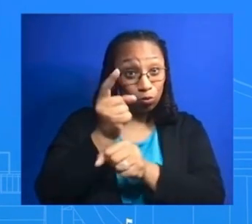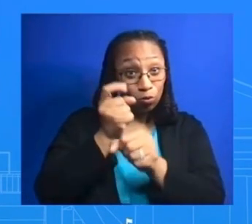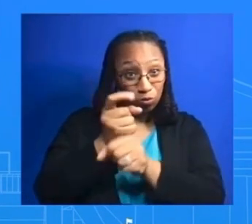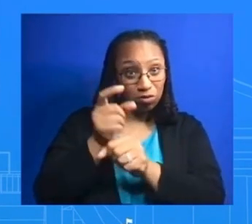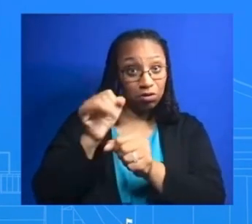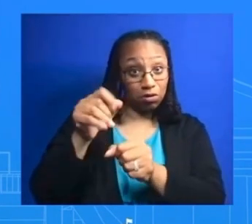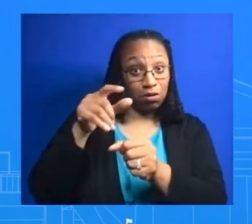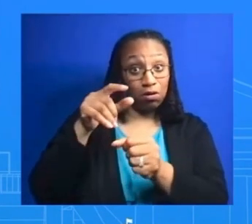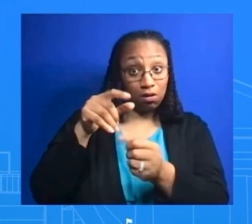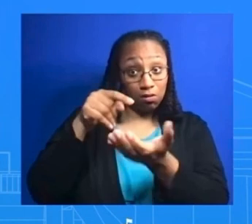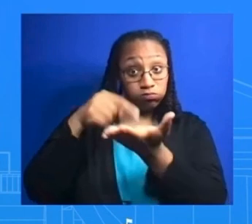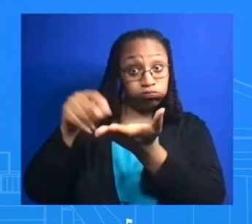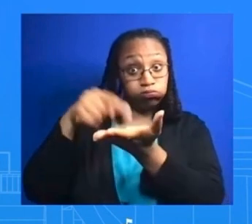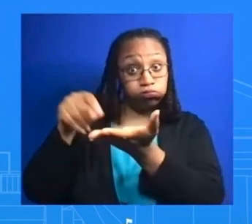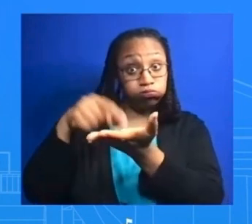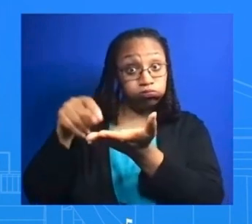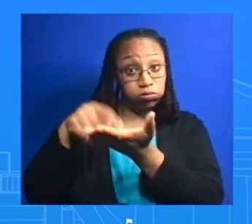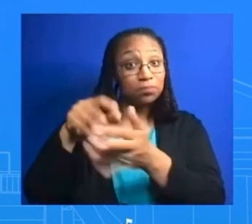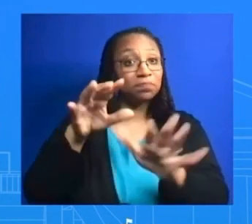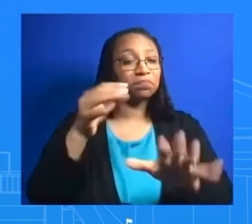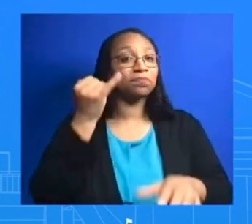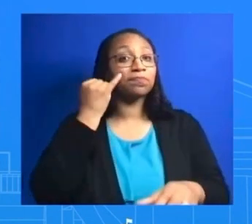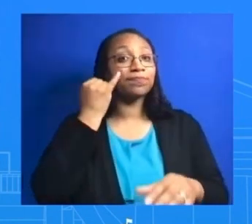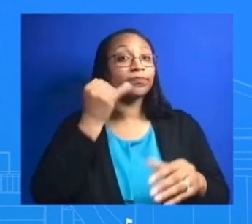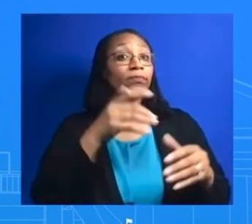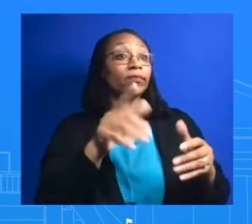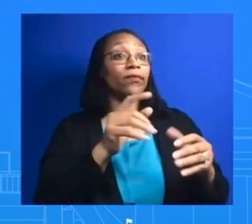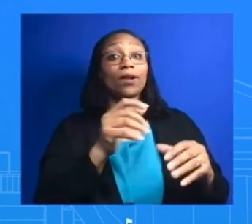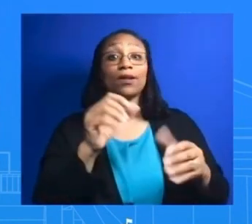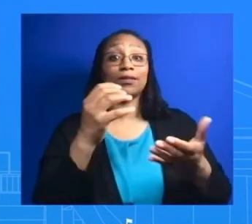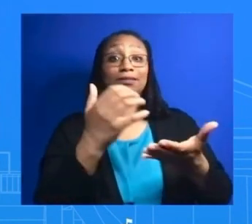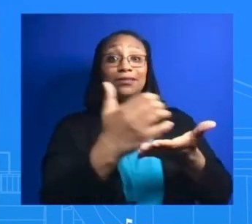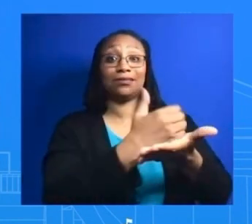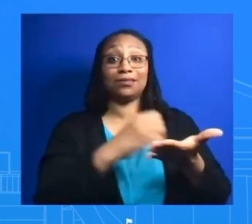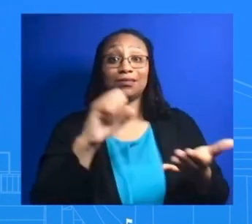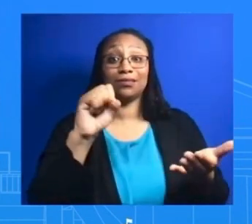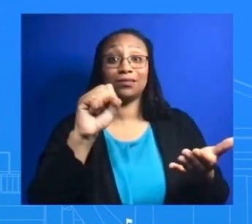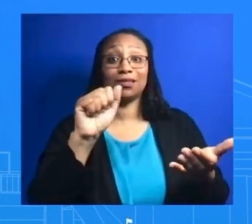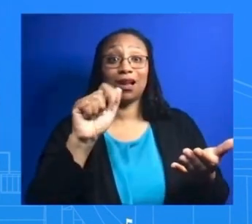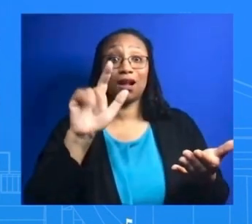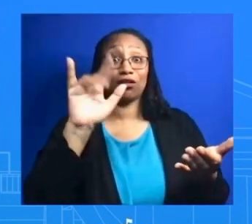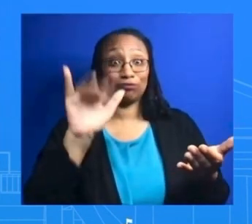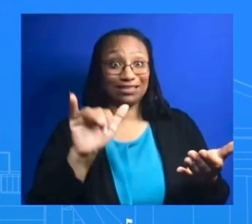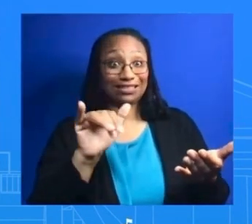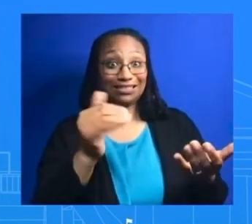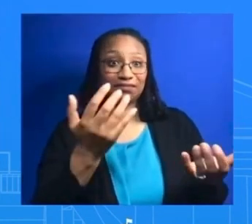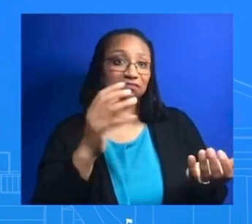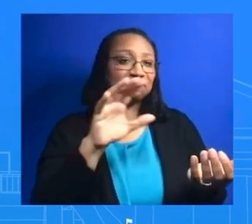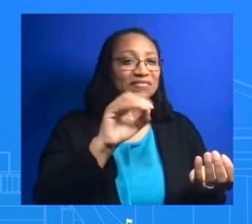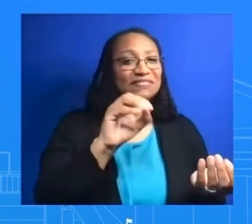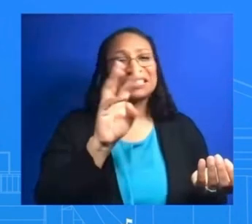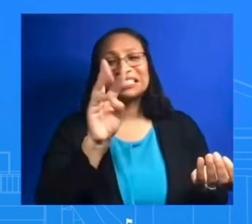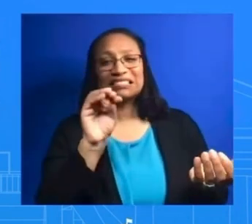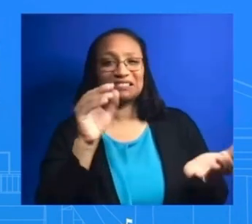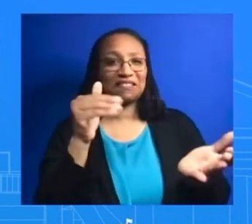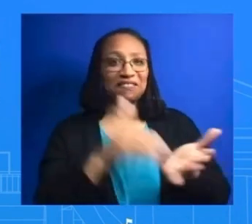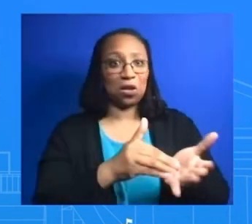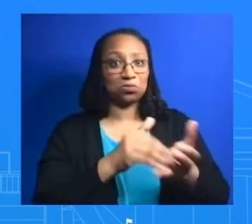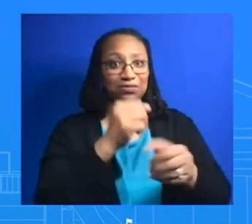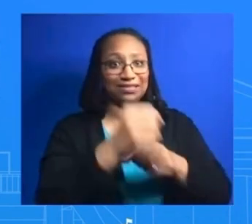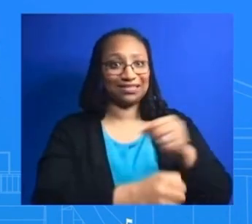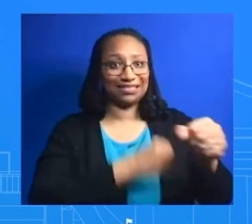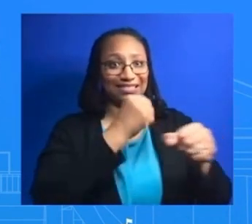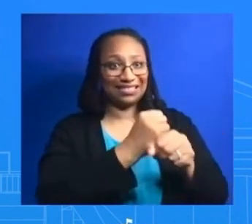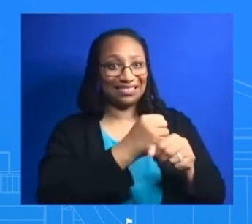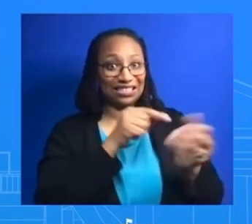year is going to see a substantial savings and may even end up paying $0 in their monthly payment because of this new program. And